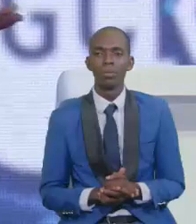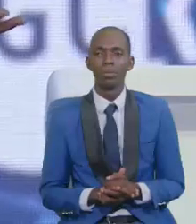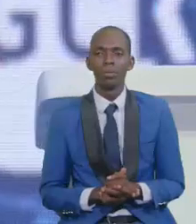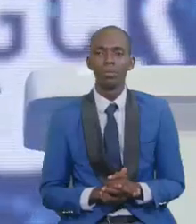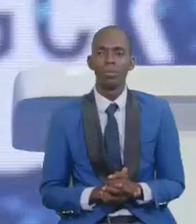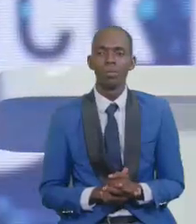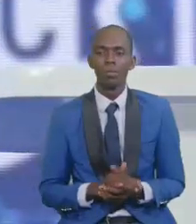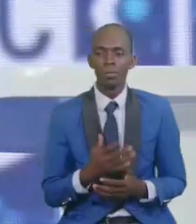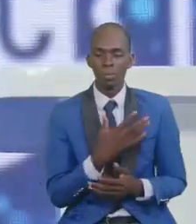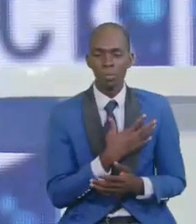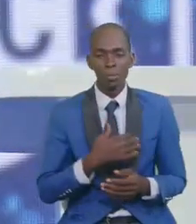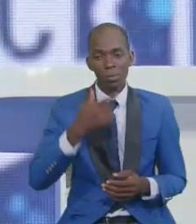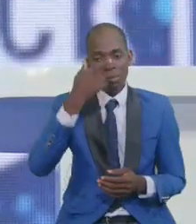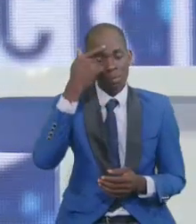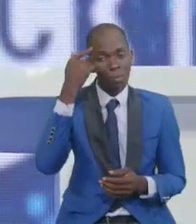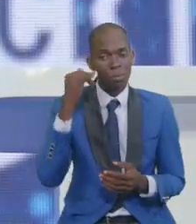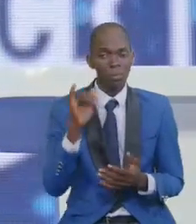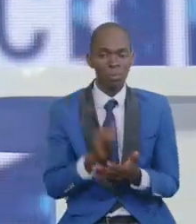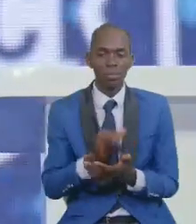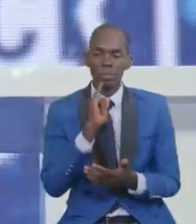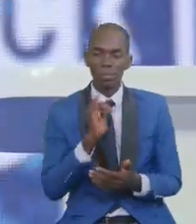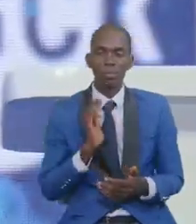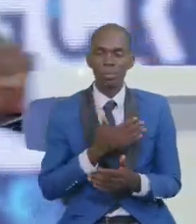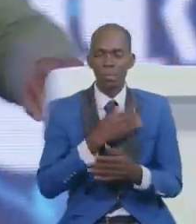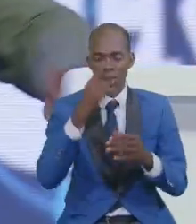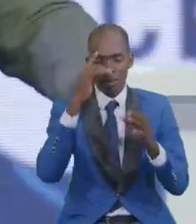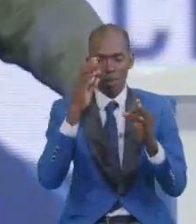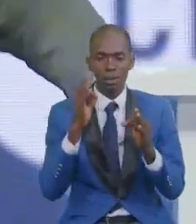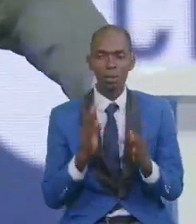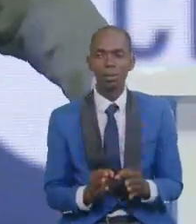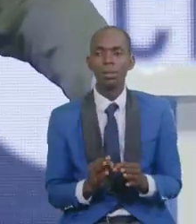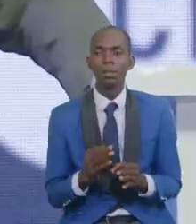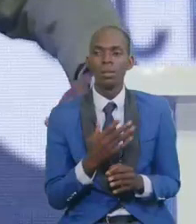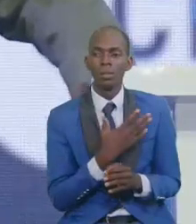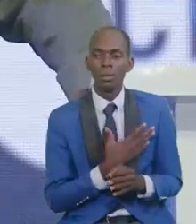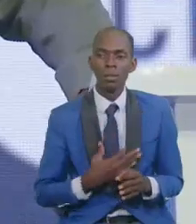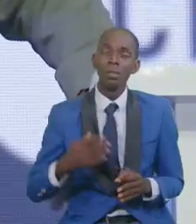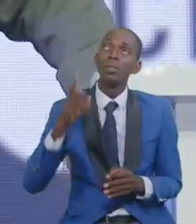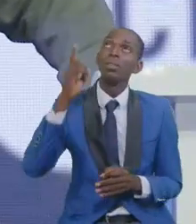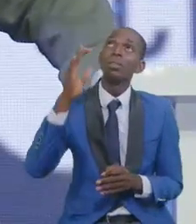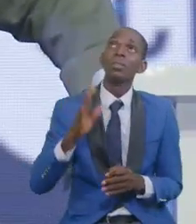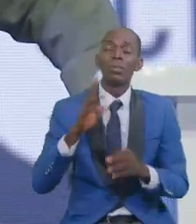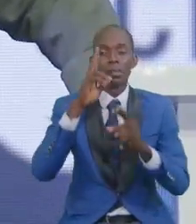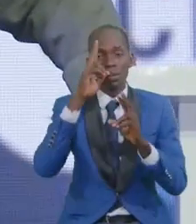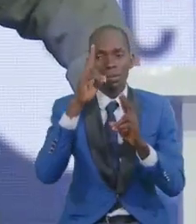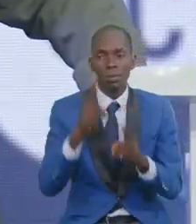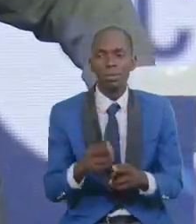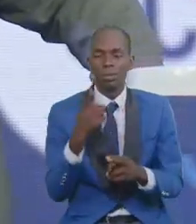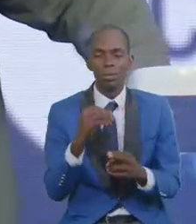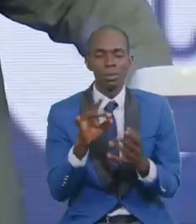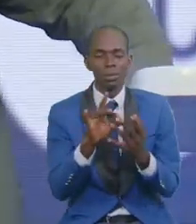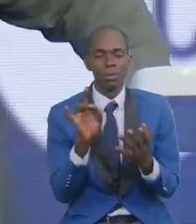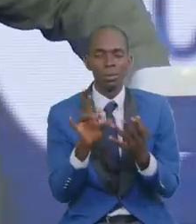And because that's a decision, and God honors the choice that